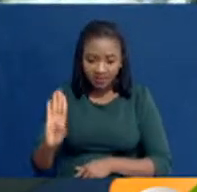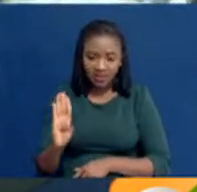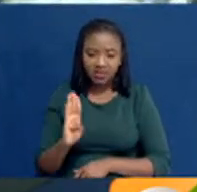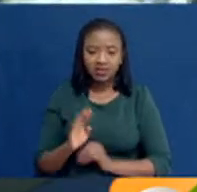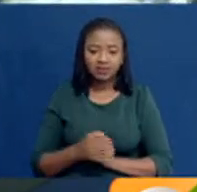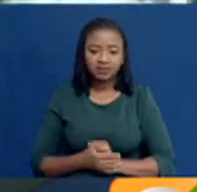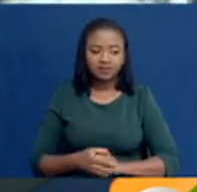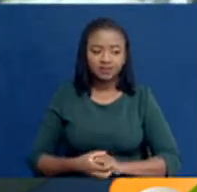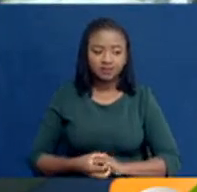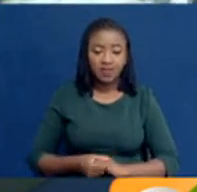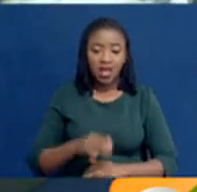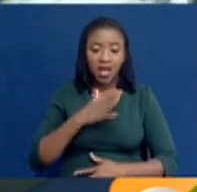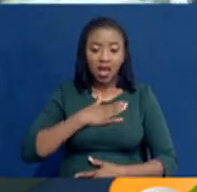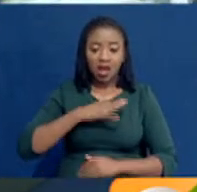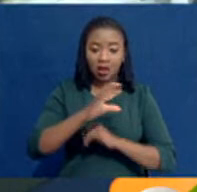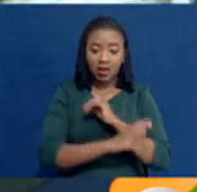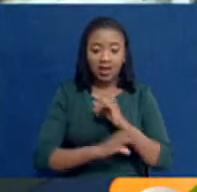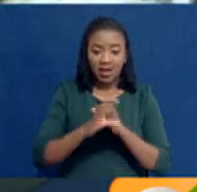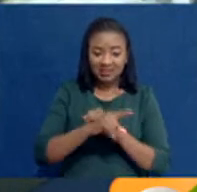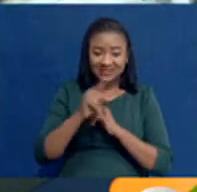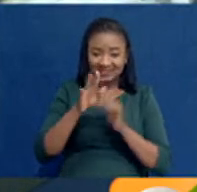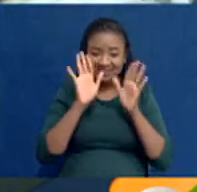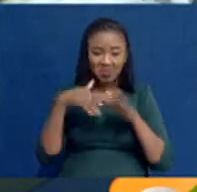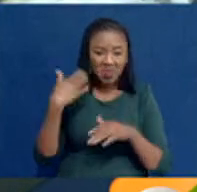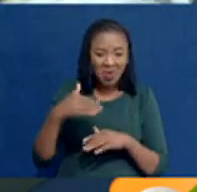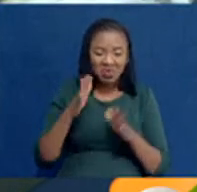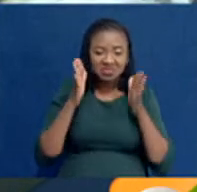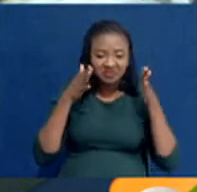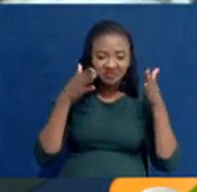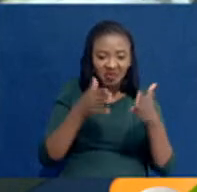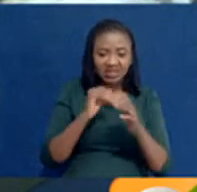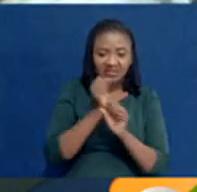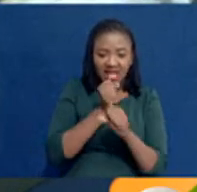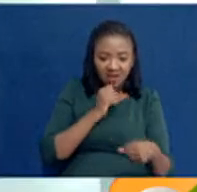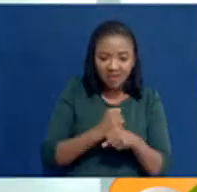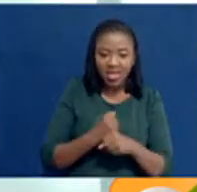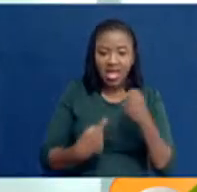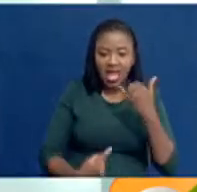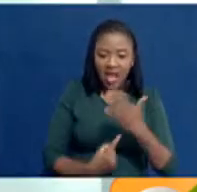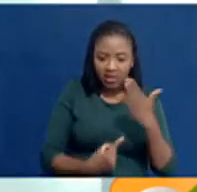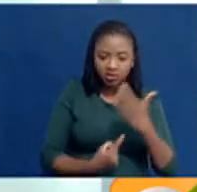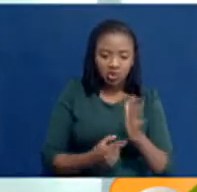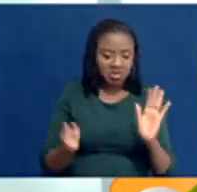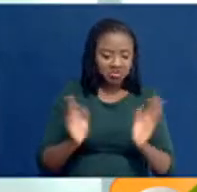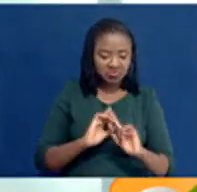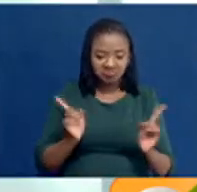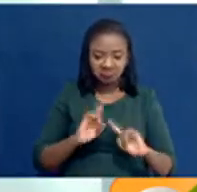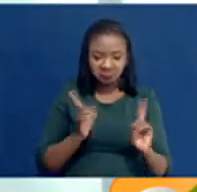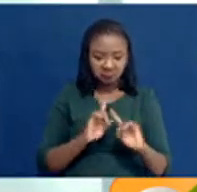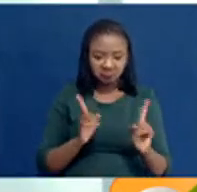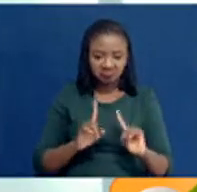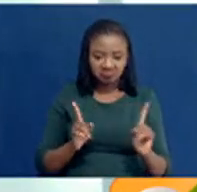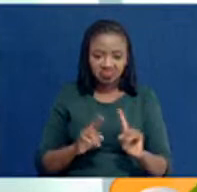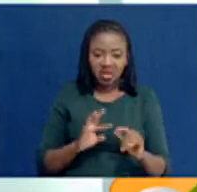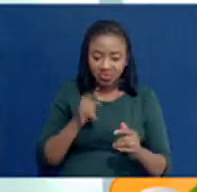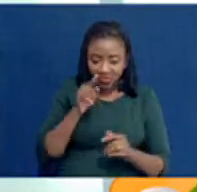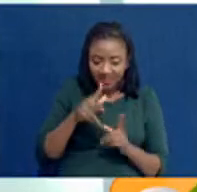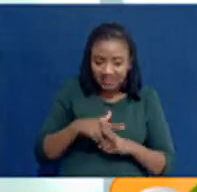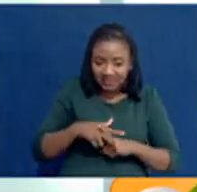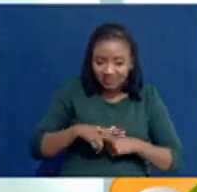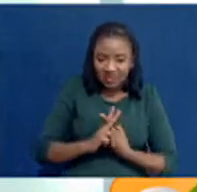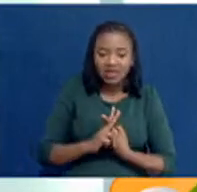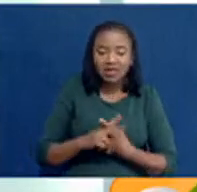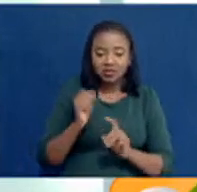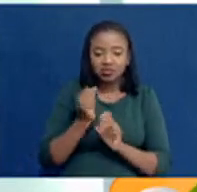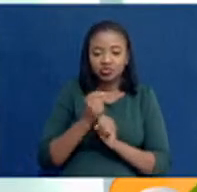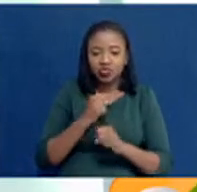soars. Our country has not been an electronics manufacturing culture. So this is just beginning to happen, and because there is